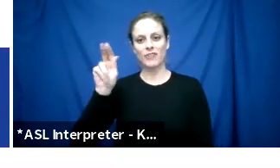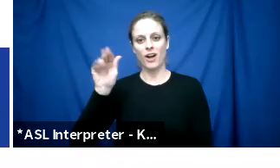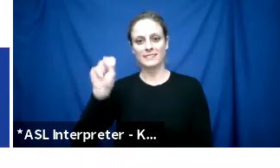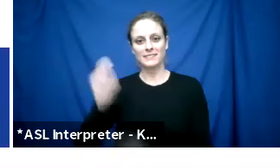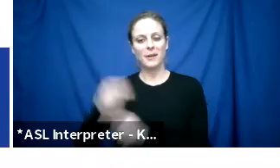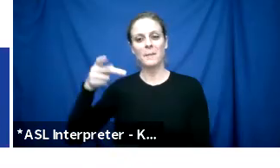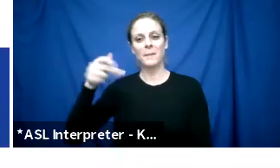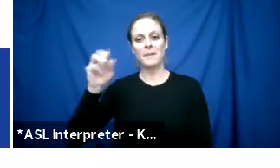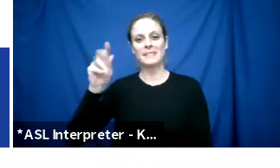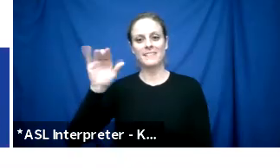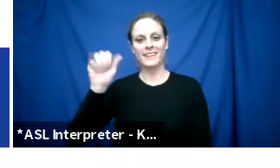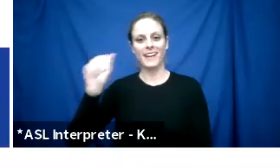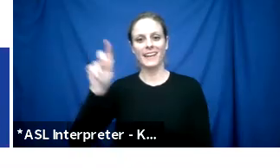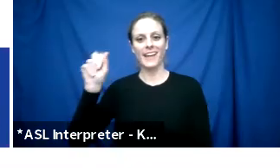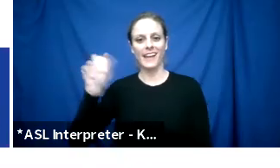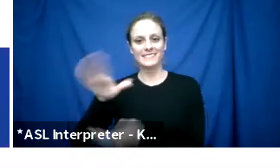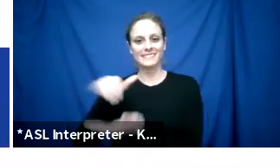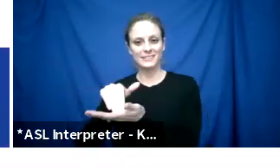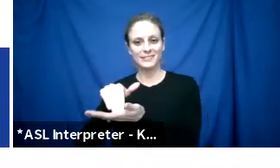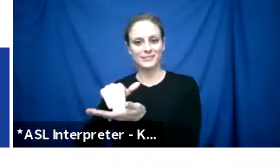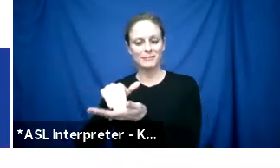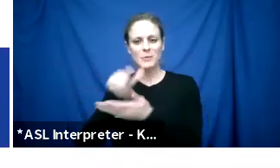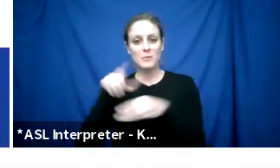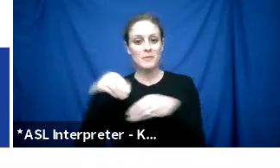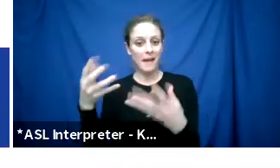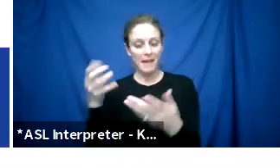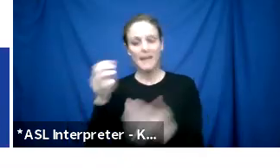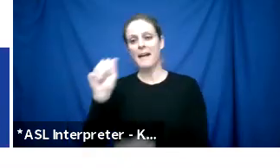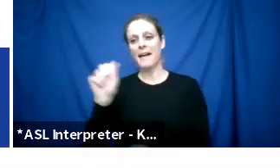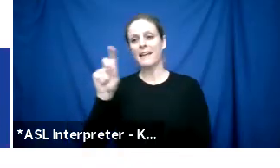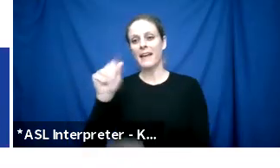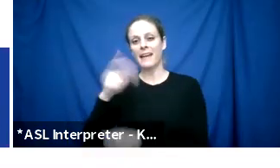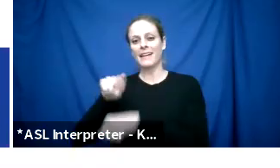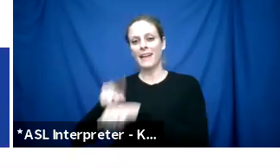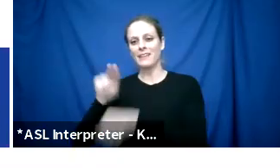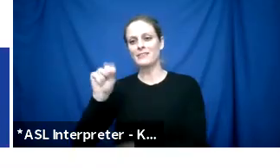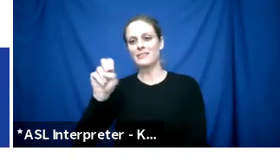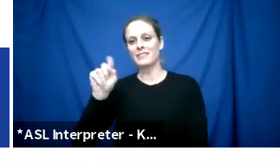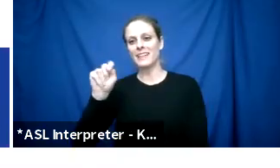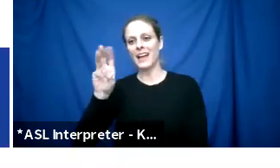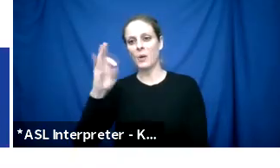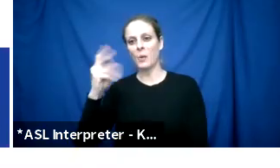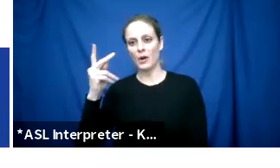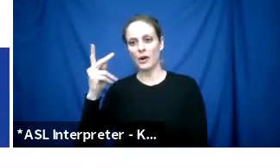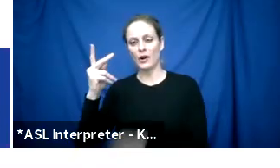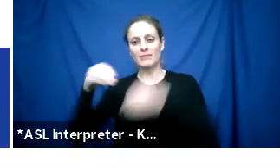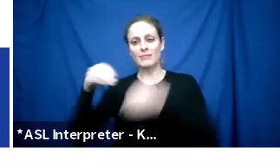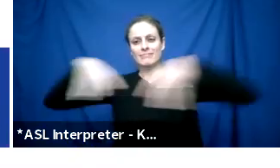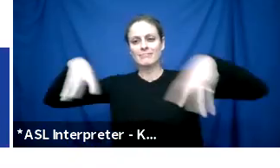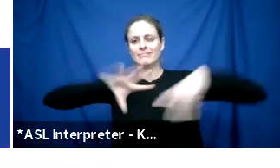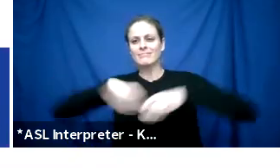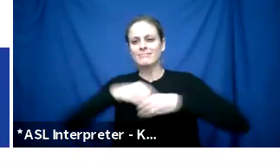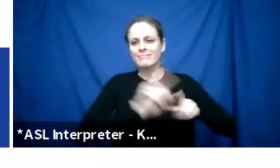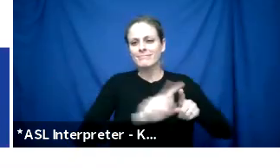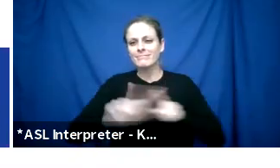ADA Center on behalf of the ADA National Network. The ADA National Network is made up of 10 regional centers